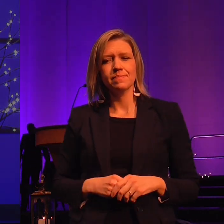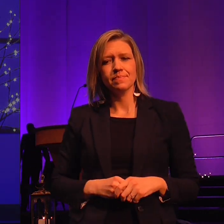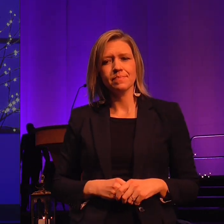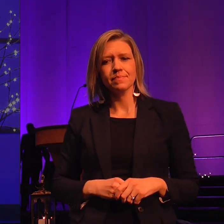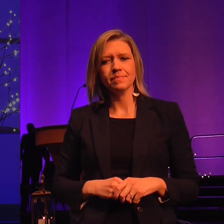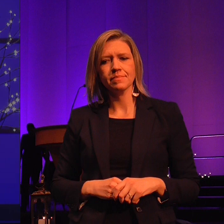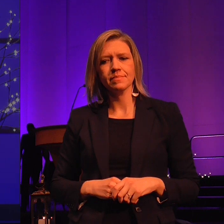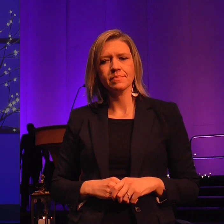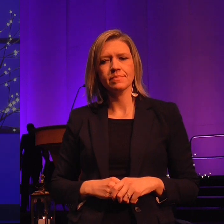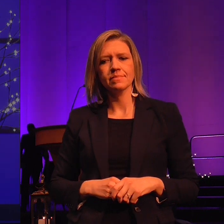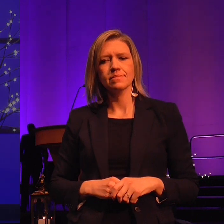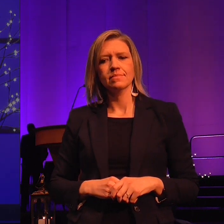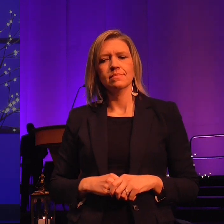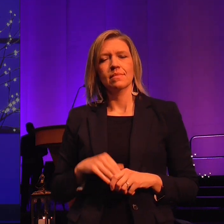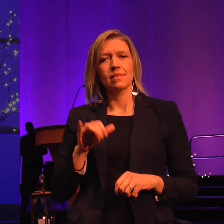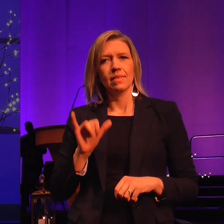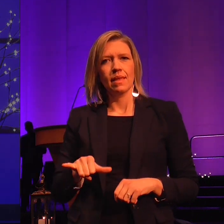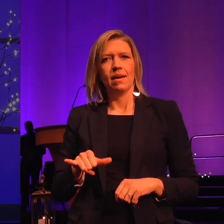Let that move through us.